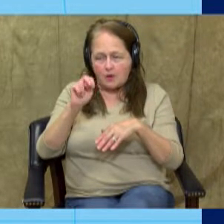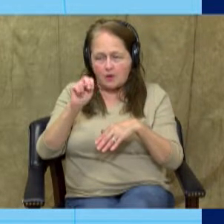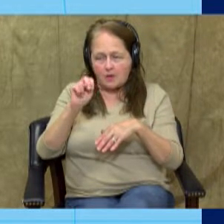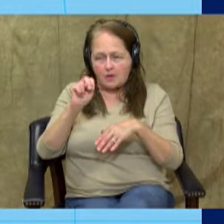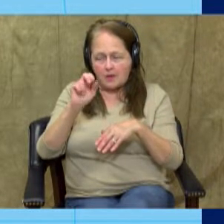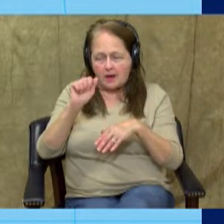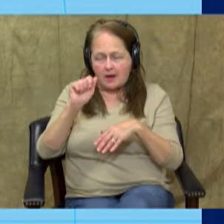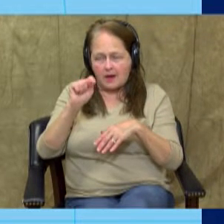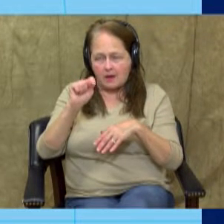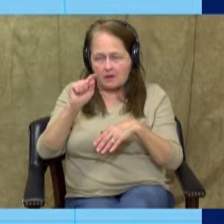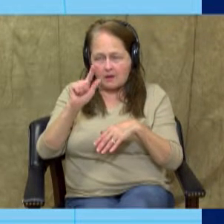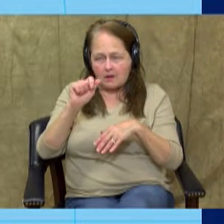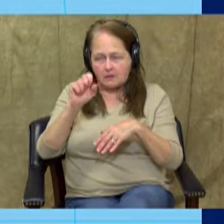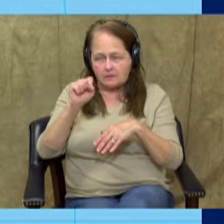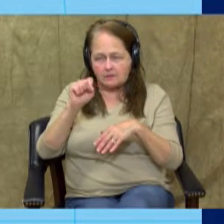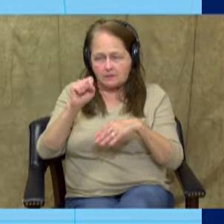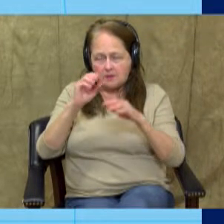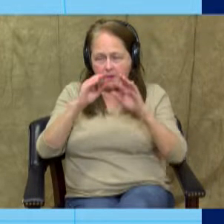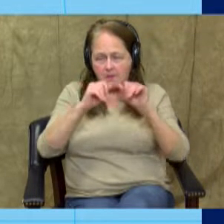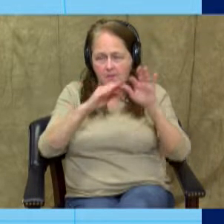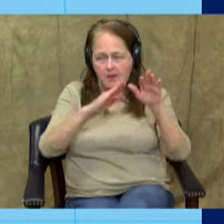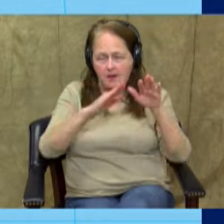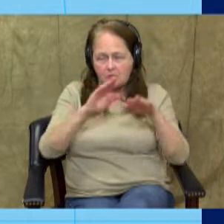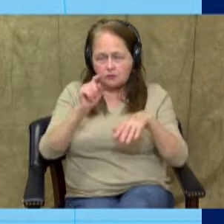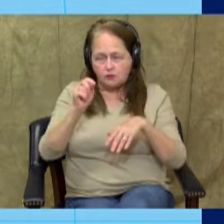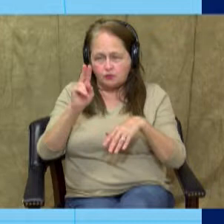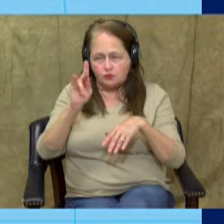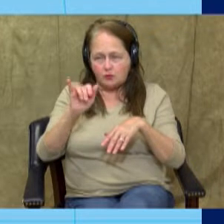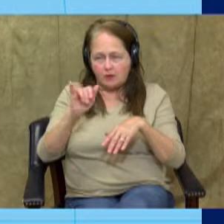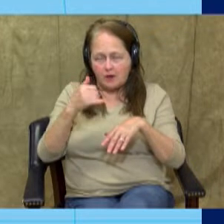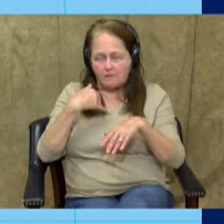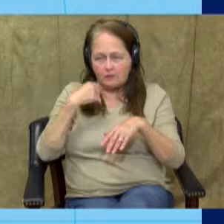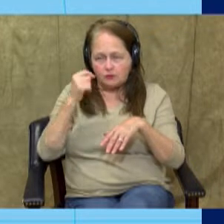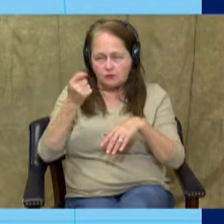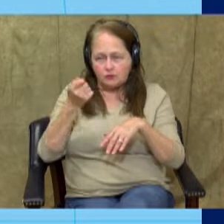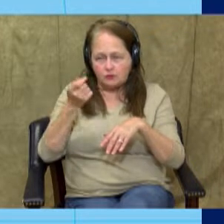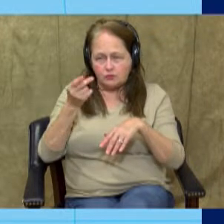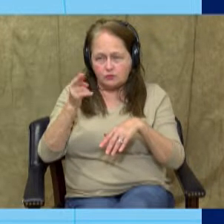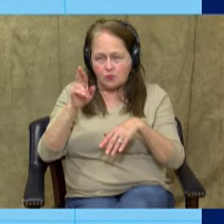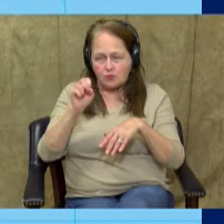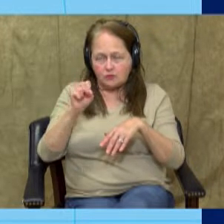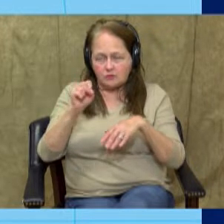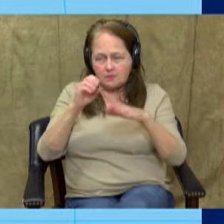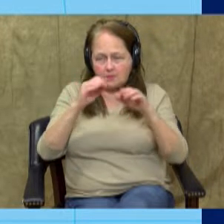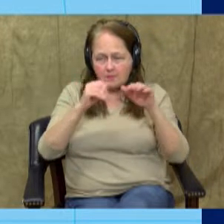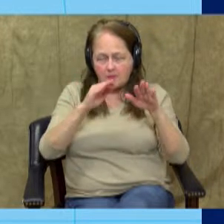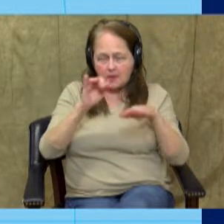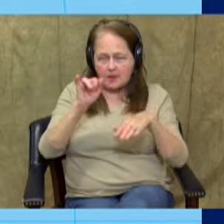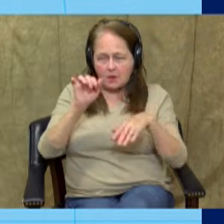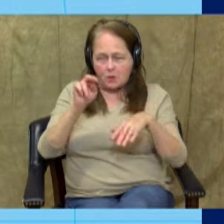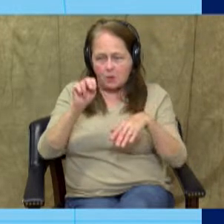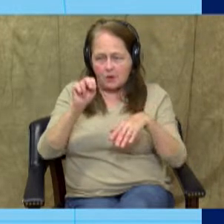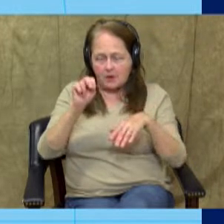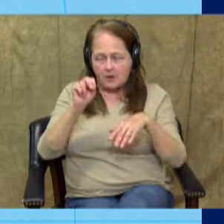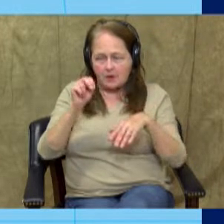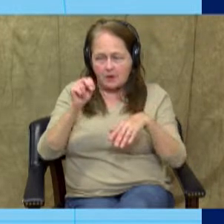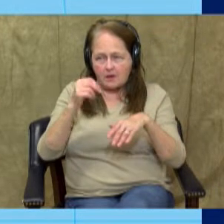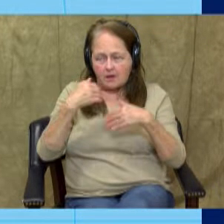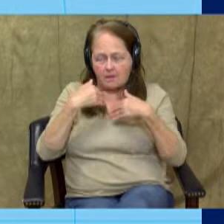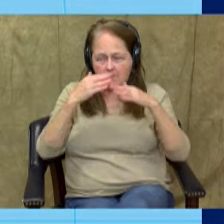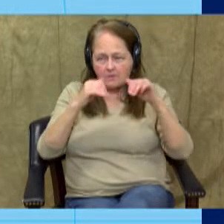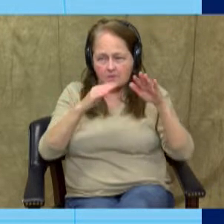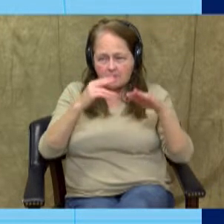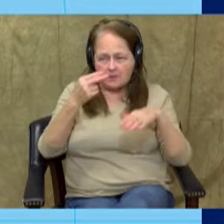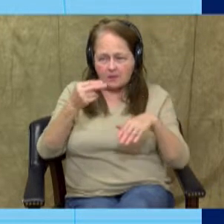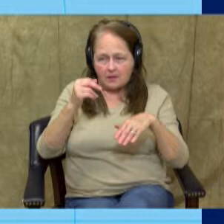Atlas Mountains. Around Turkey, you have the Taurus Mountains. In Iran, you have the Zagros Mountains. And then the